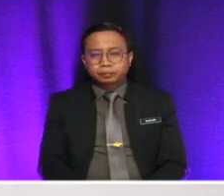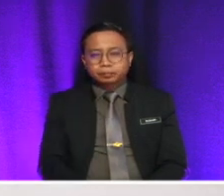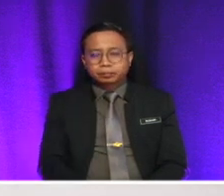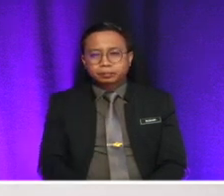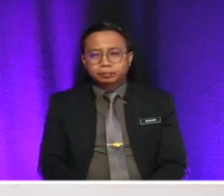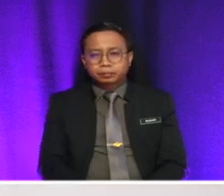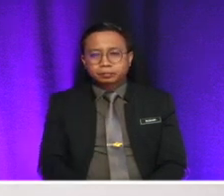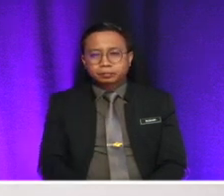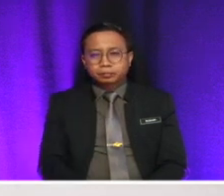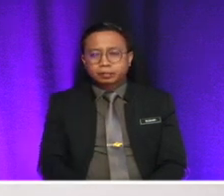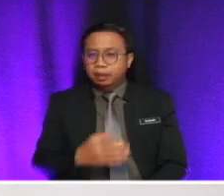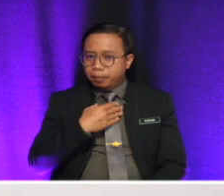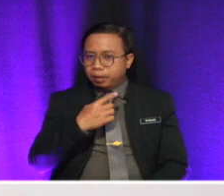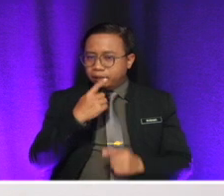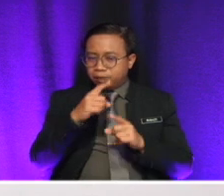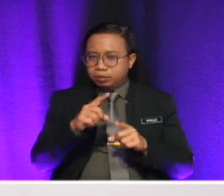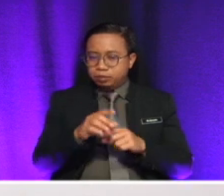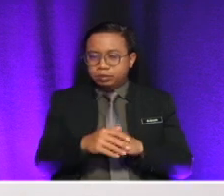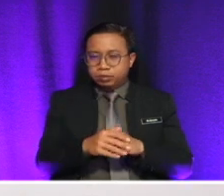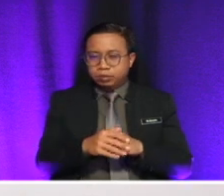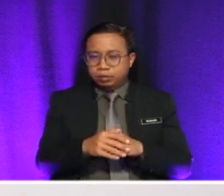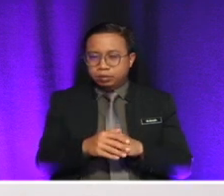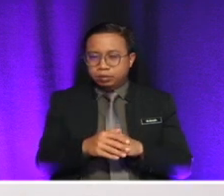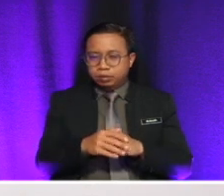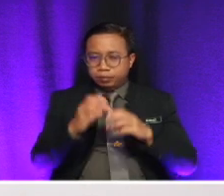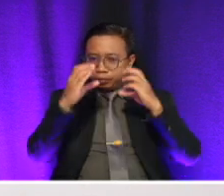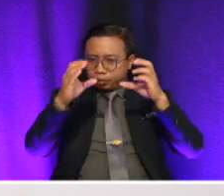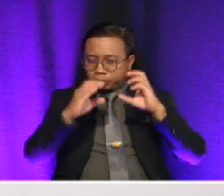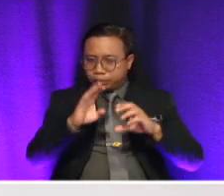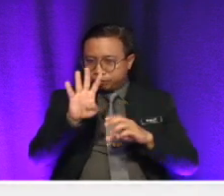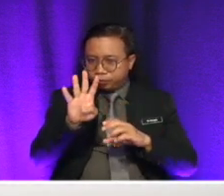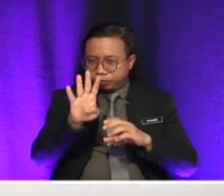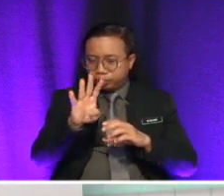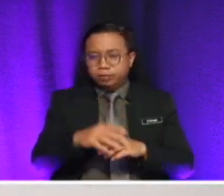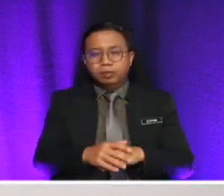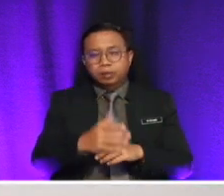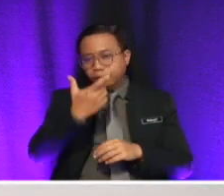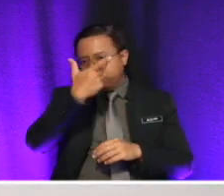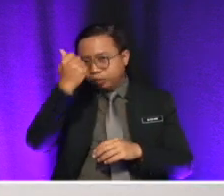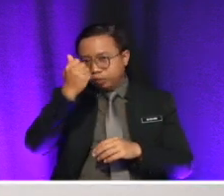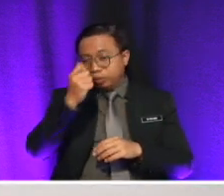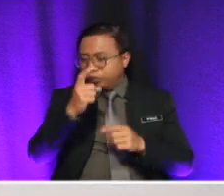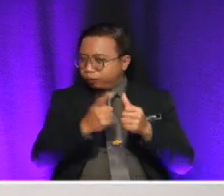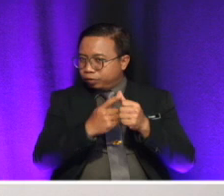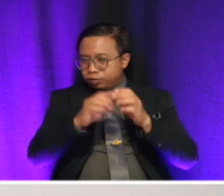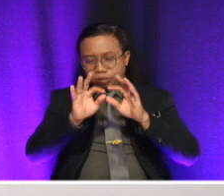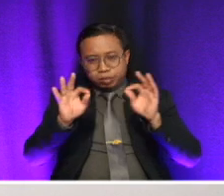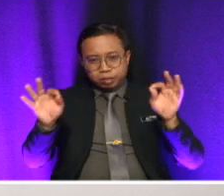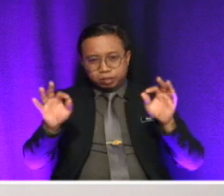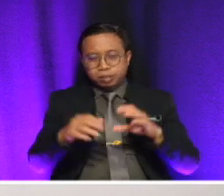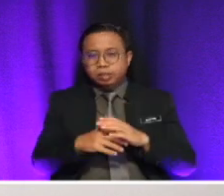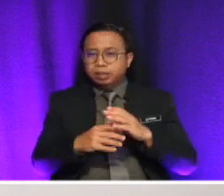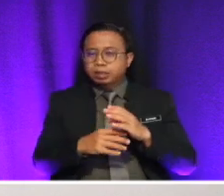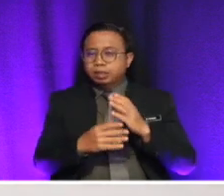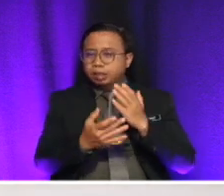My answer would be E for the paragraph 4, because the first sentence of the paragraph, it says solar technology can